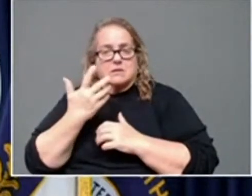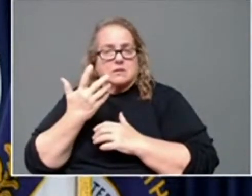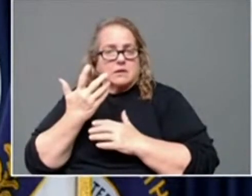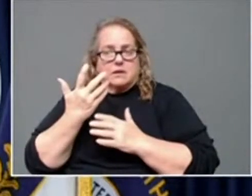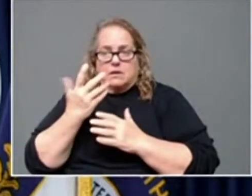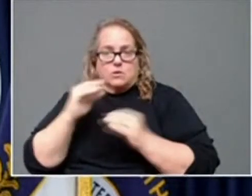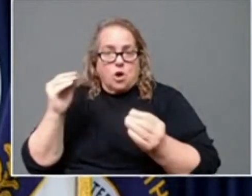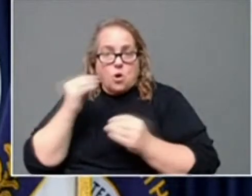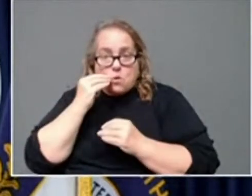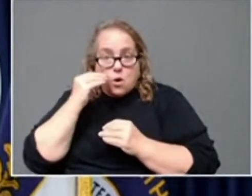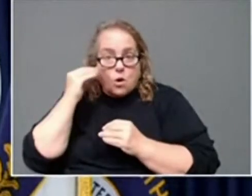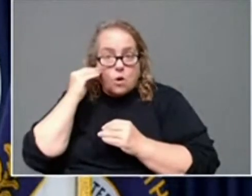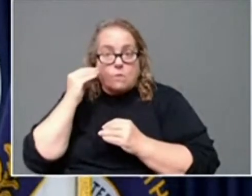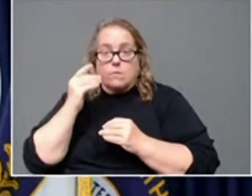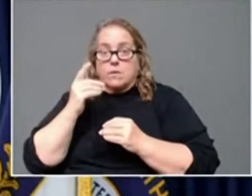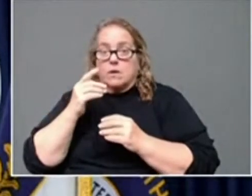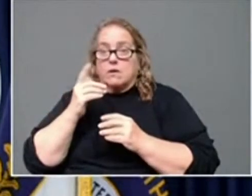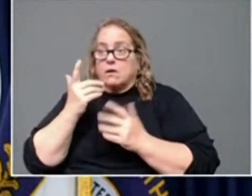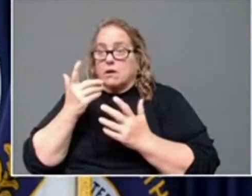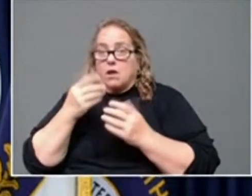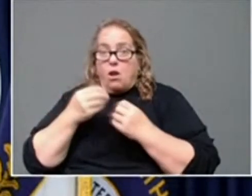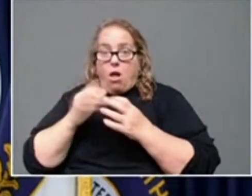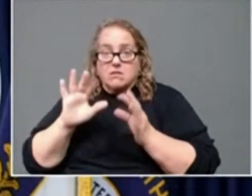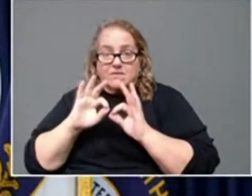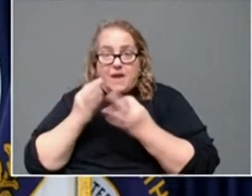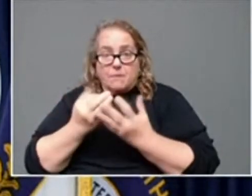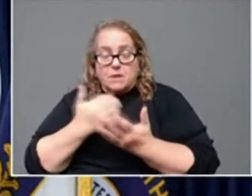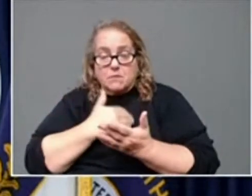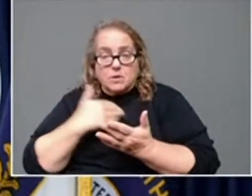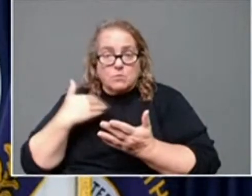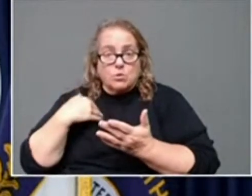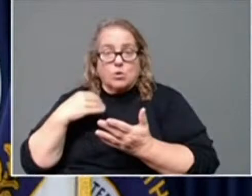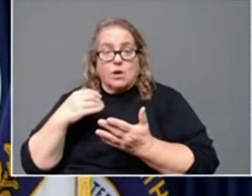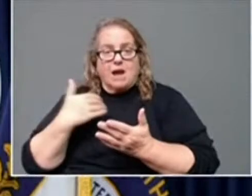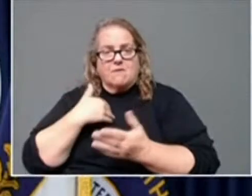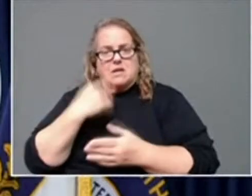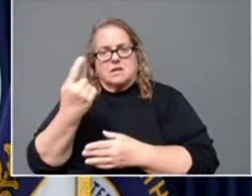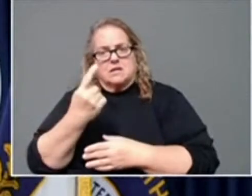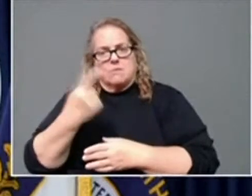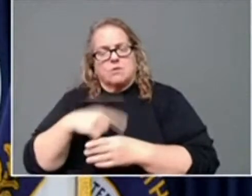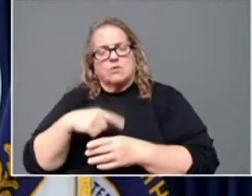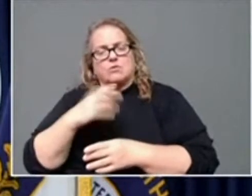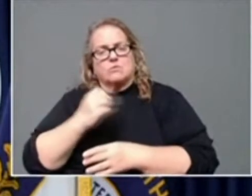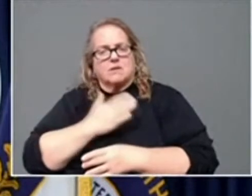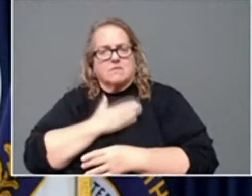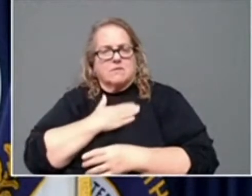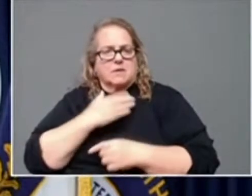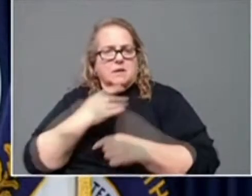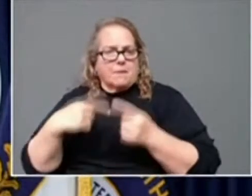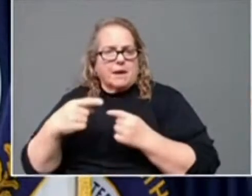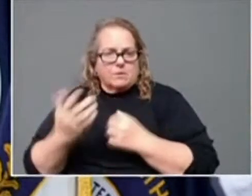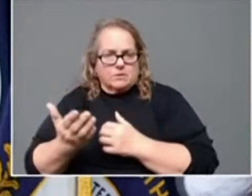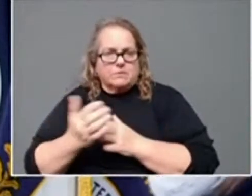lost their family members, has something to be joyful about.